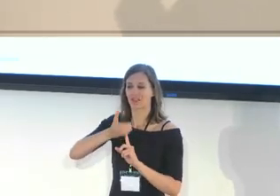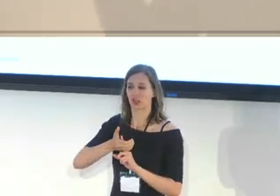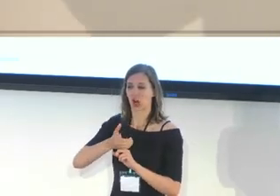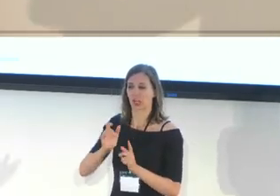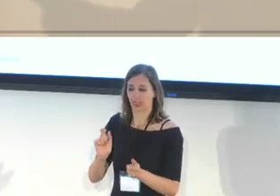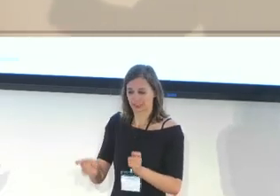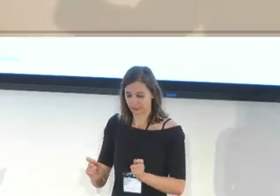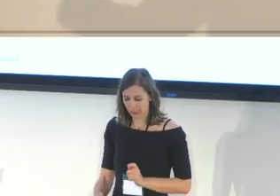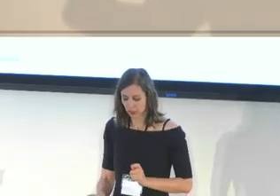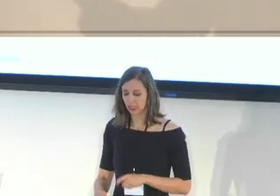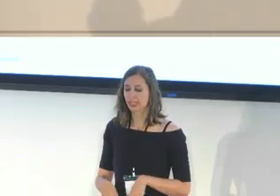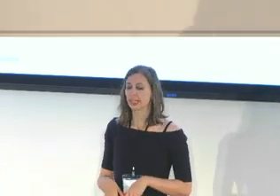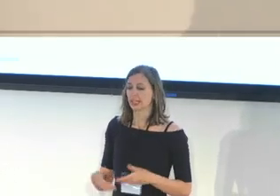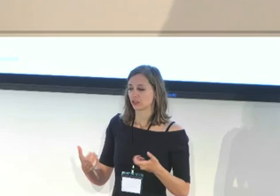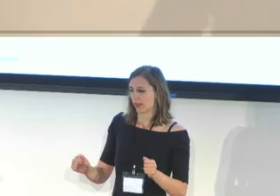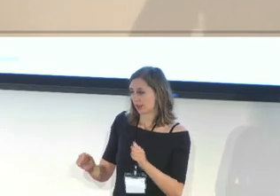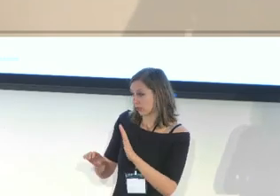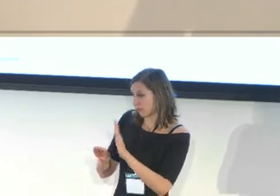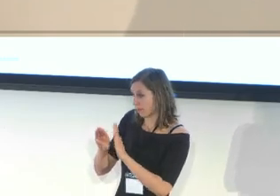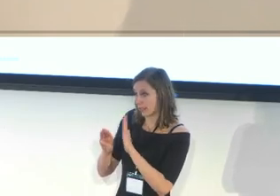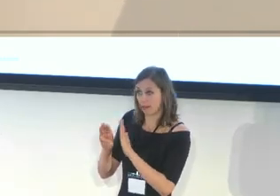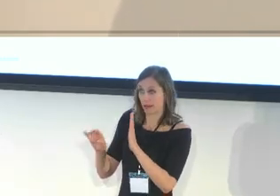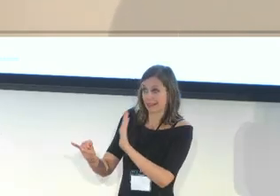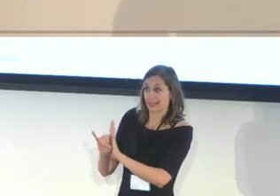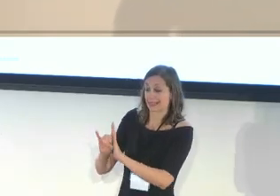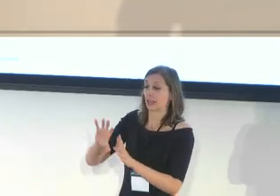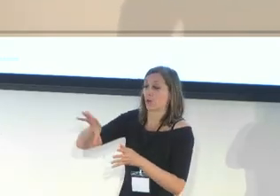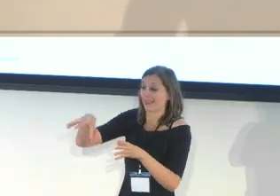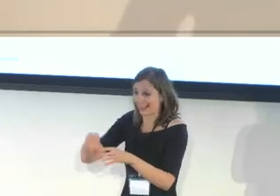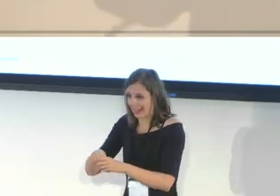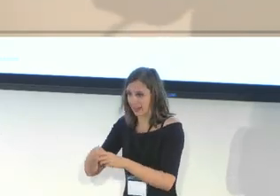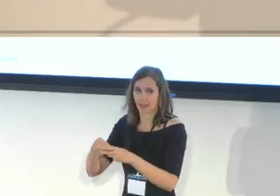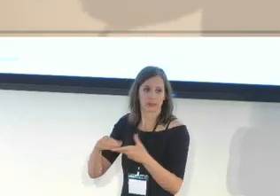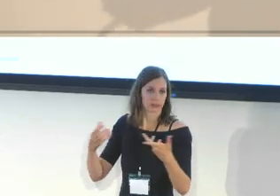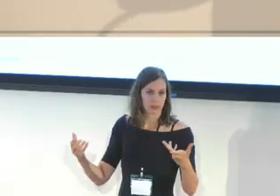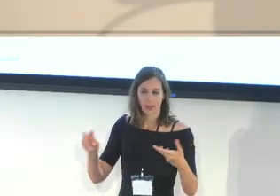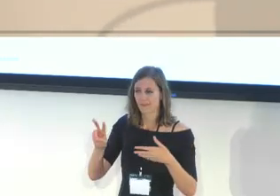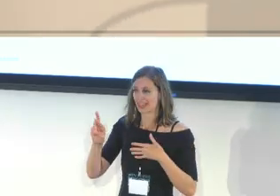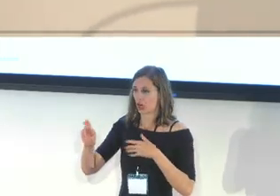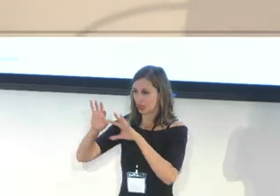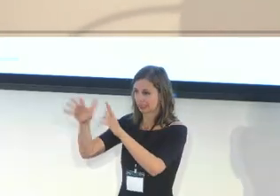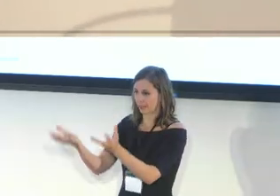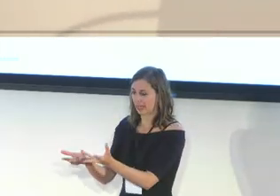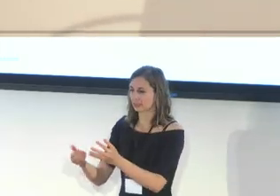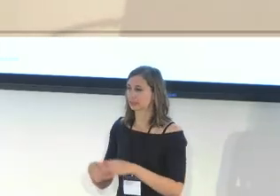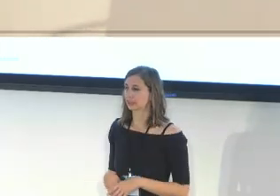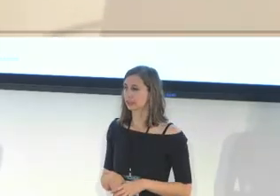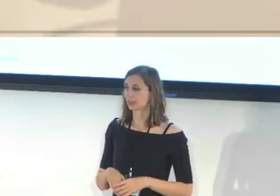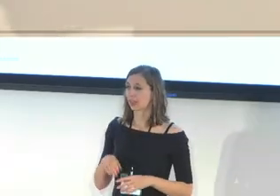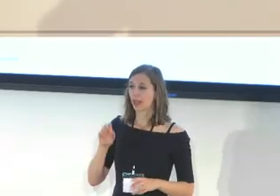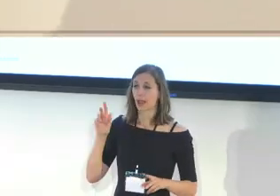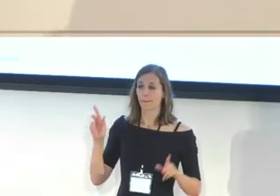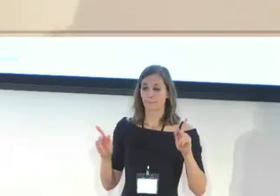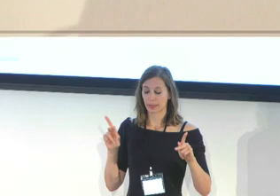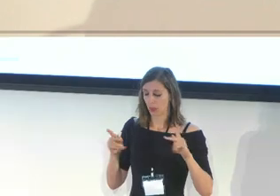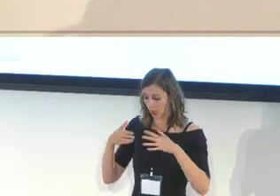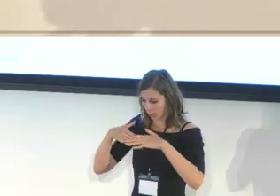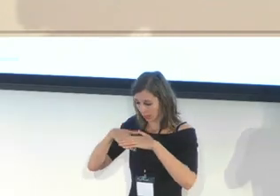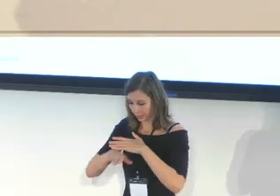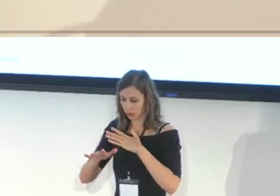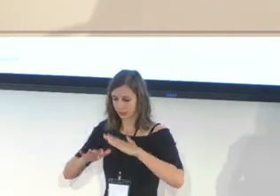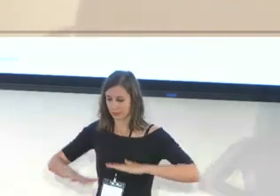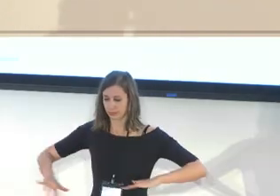of things that represent us within those spaces. And we can see why it's so important, because people are coming to a space of reconciling these